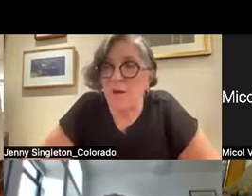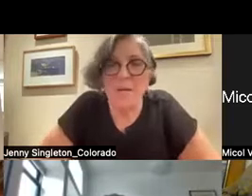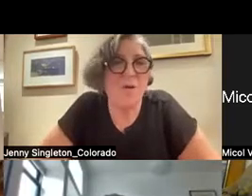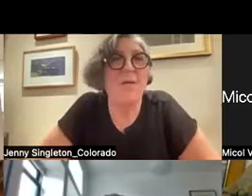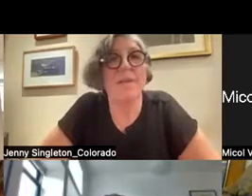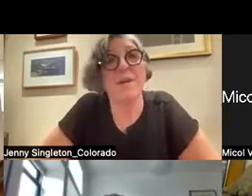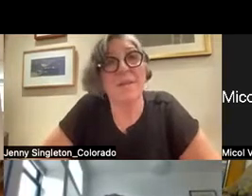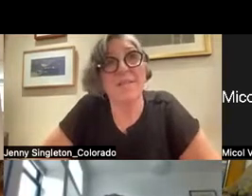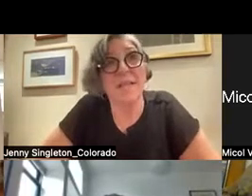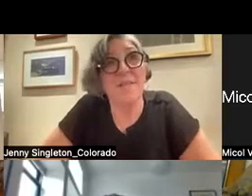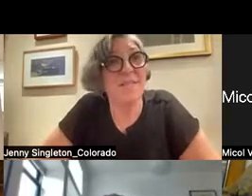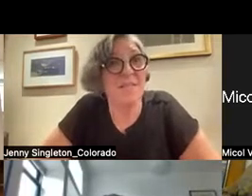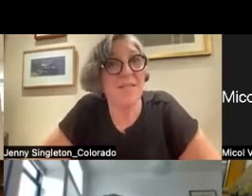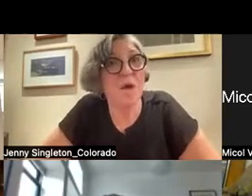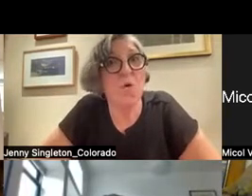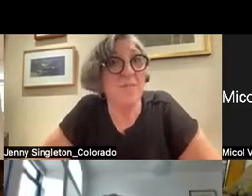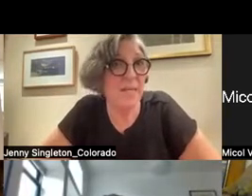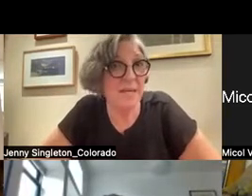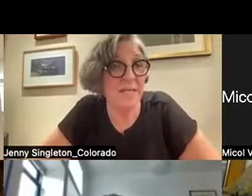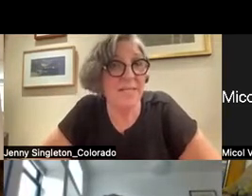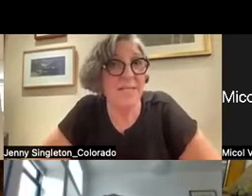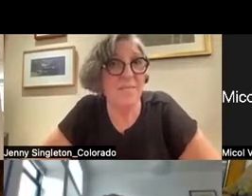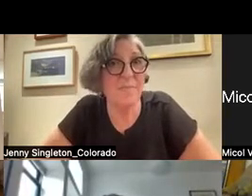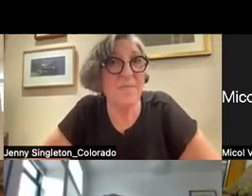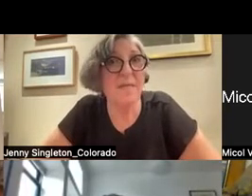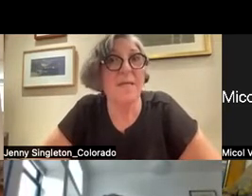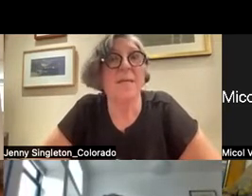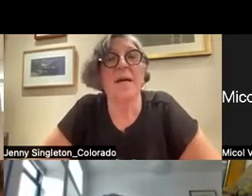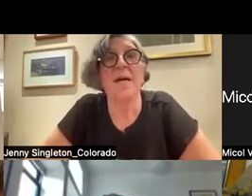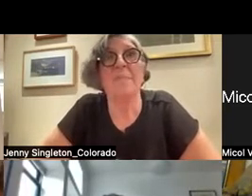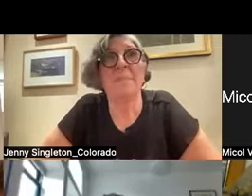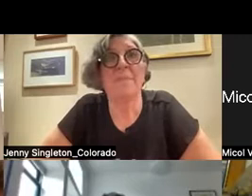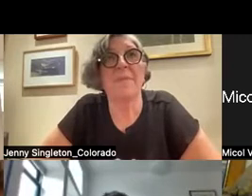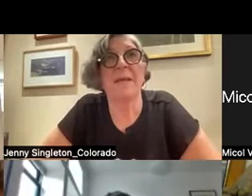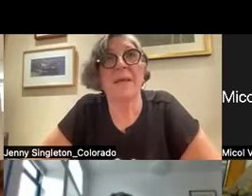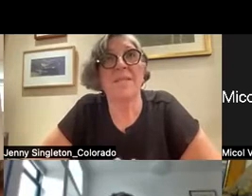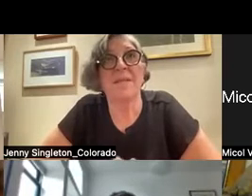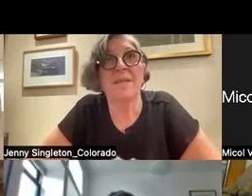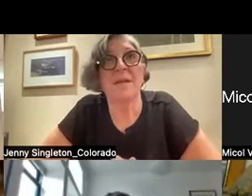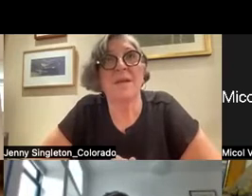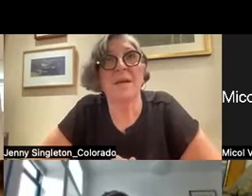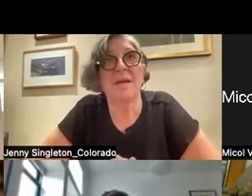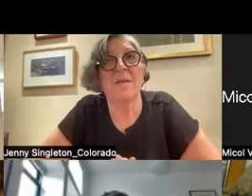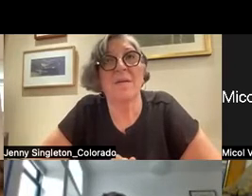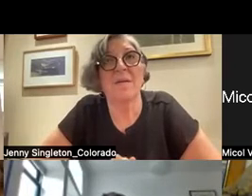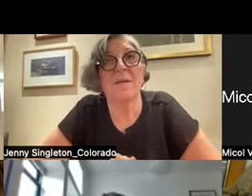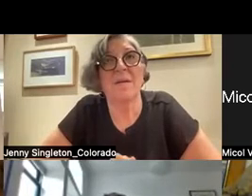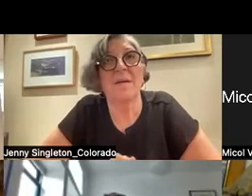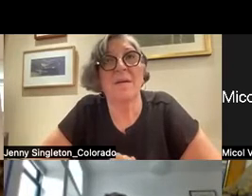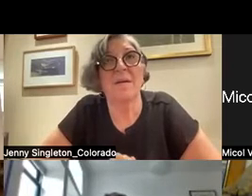this or not, but I know that there is evidence in these home sign systems that